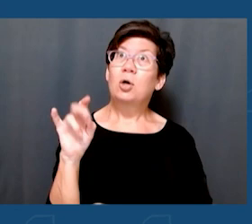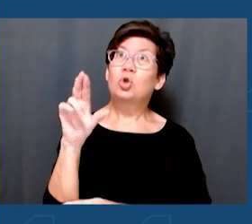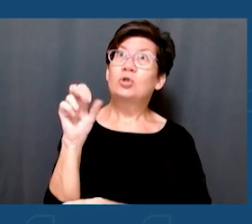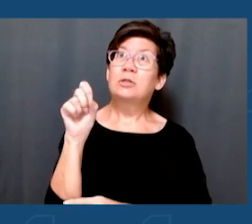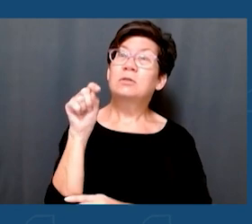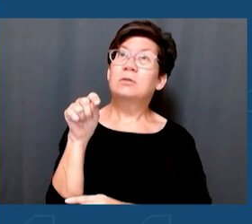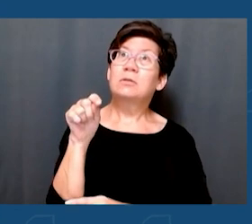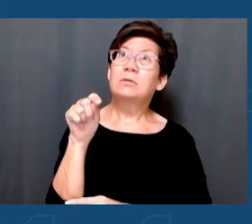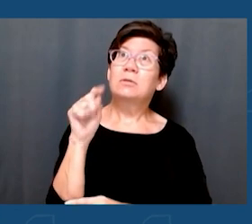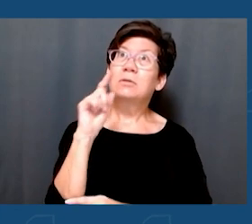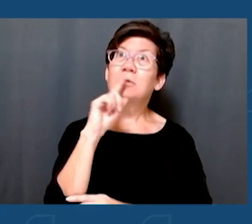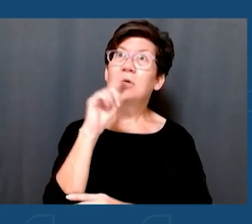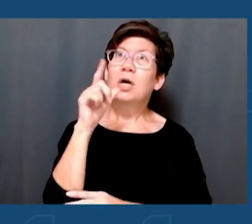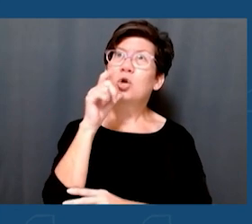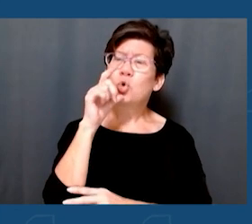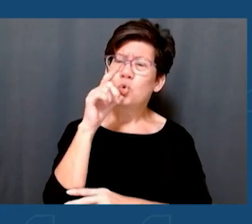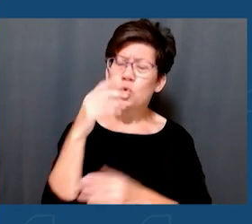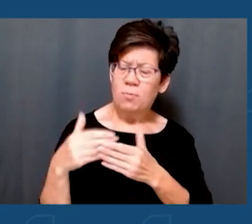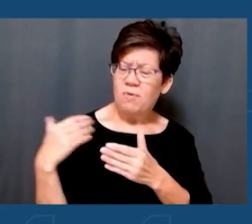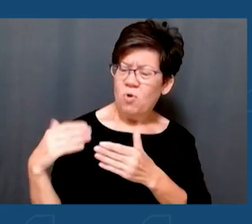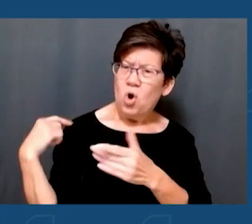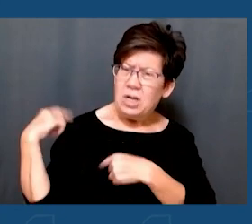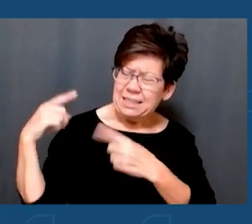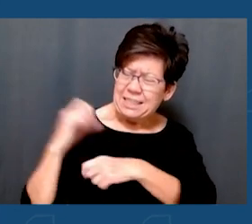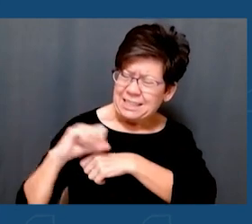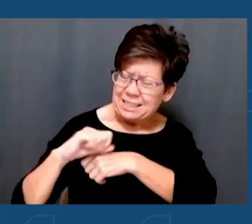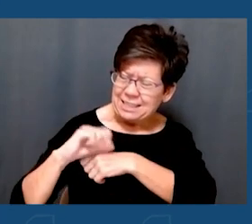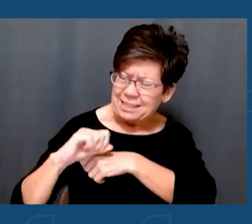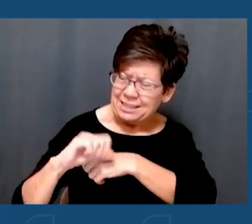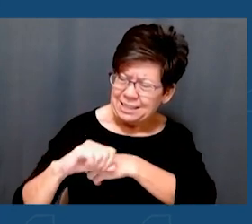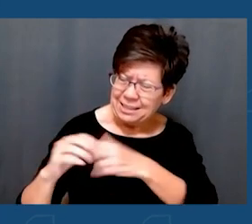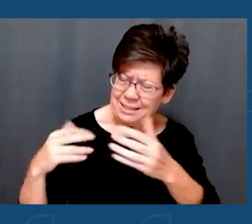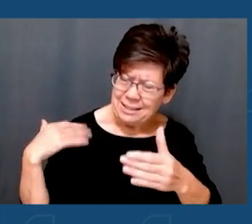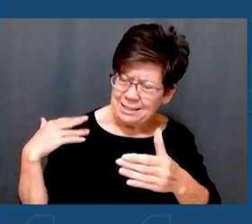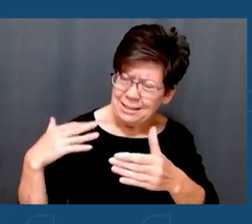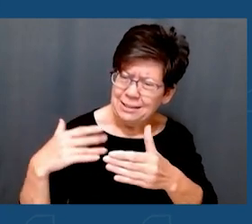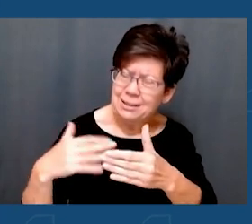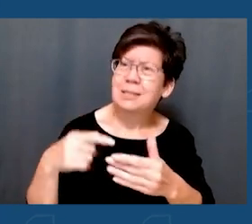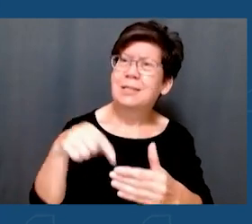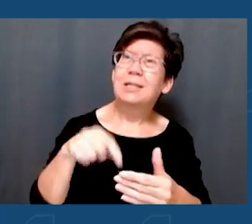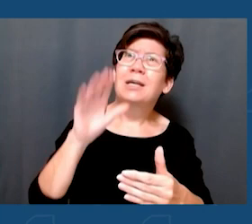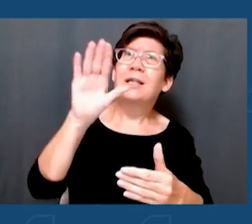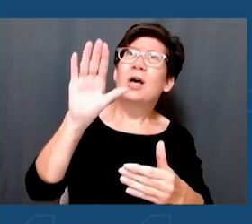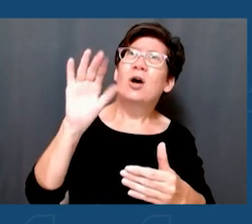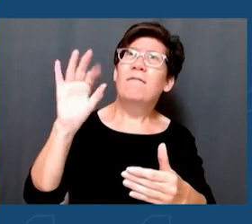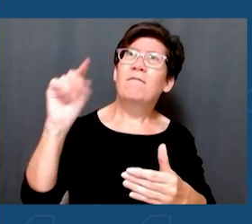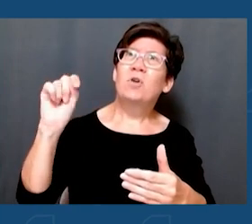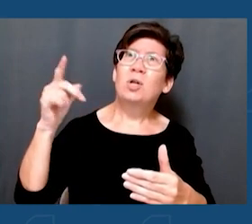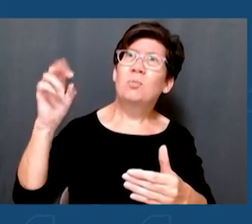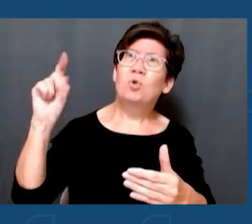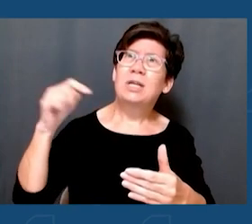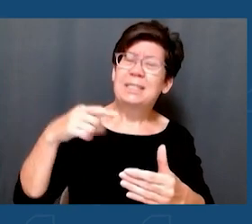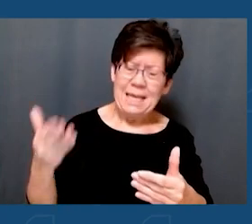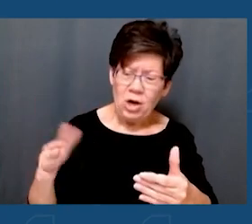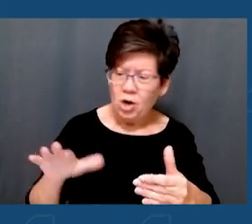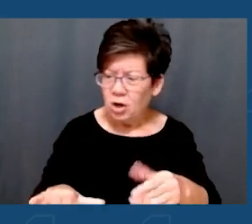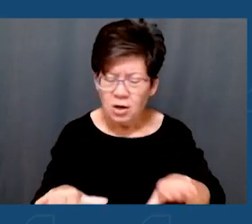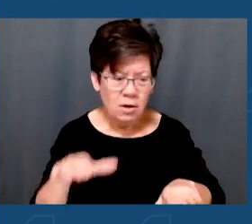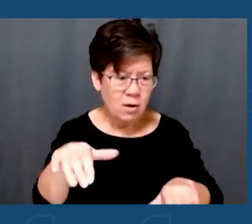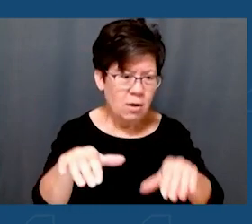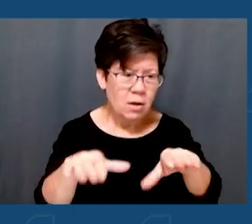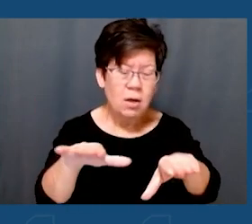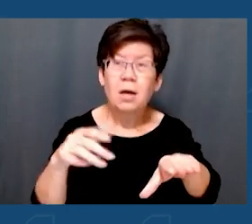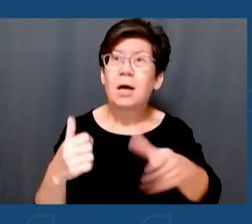and the trailblazers of this community who left their footprints and to inspire others to follow their